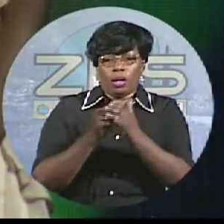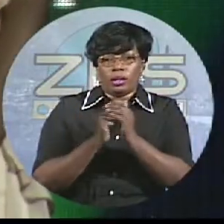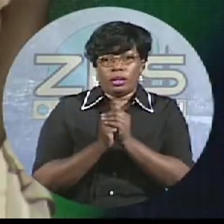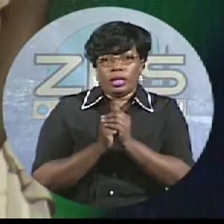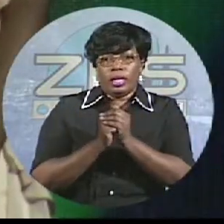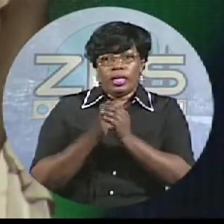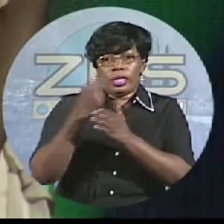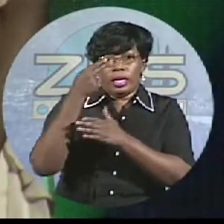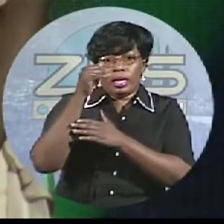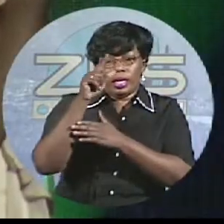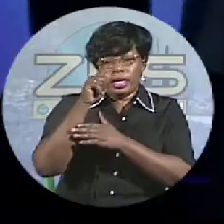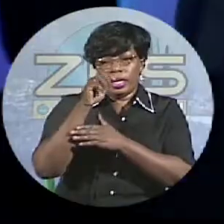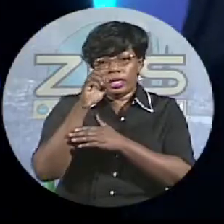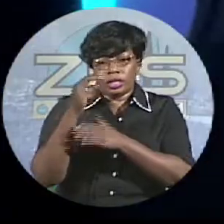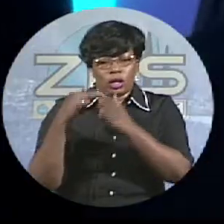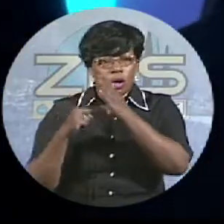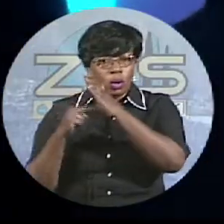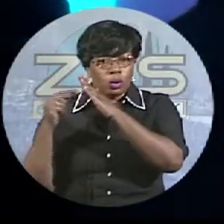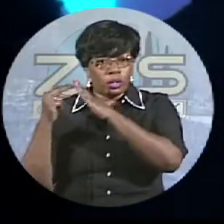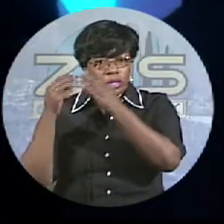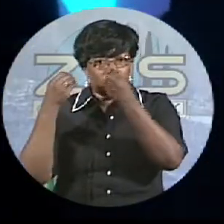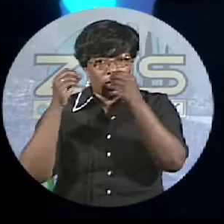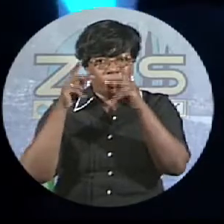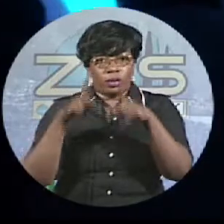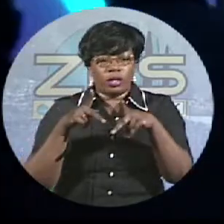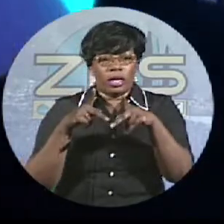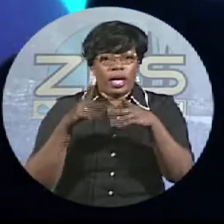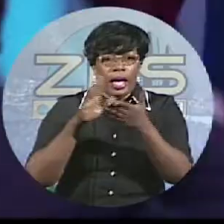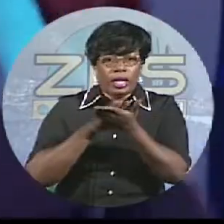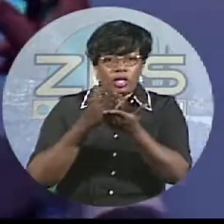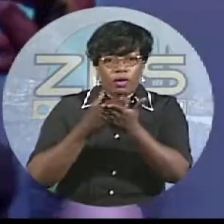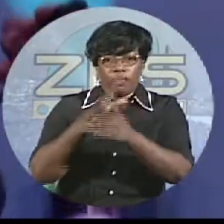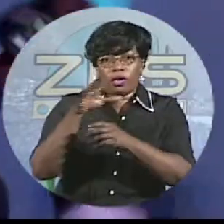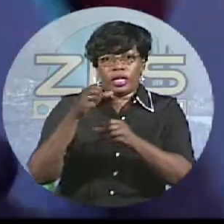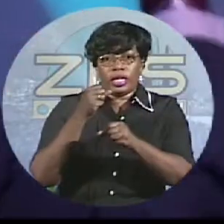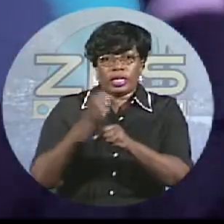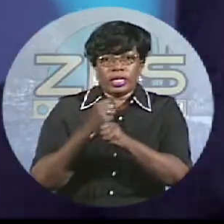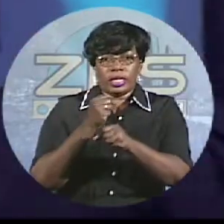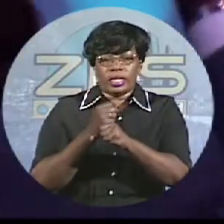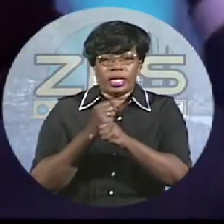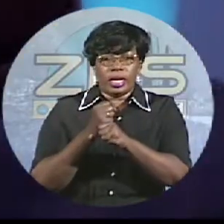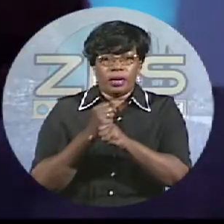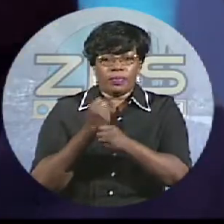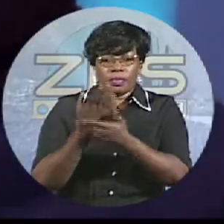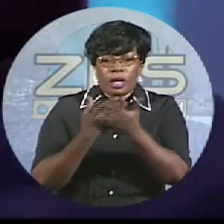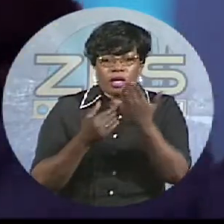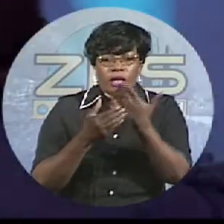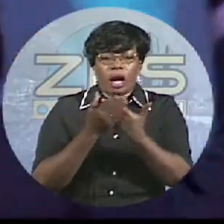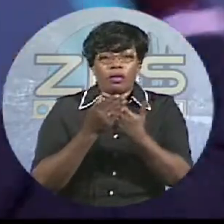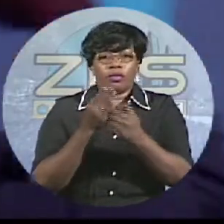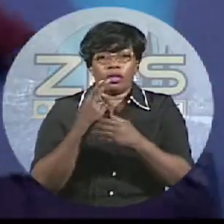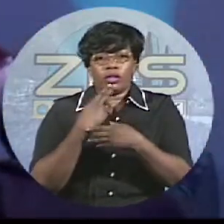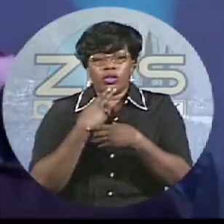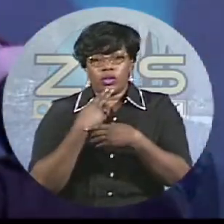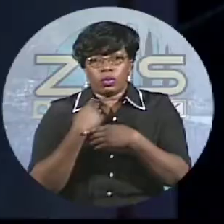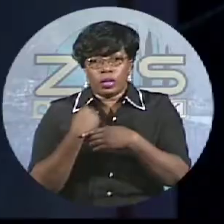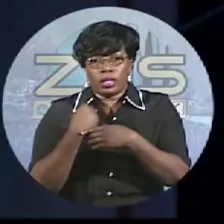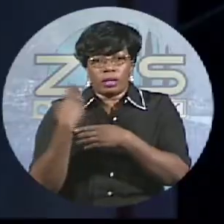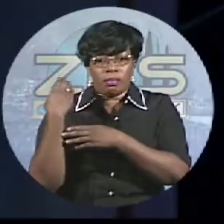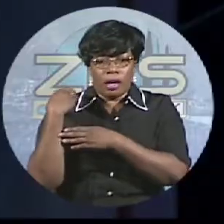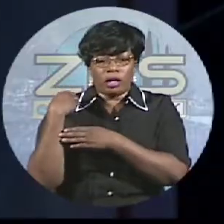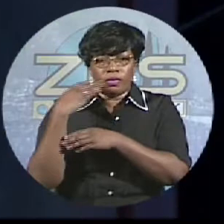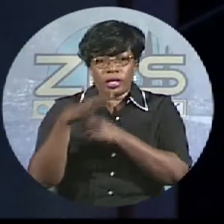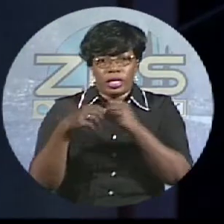Hilton Hotel nabbed Supervisor, Sales Executive, and Chef of the Year. Monique Taylor of Comfort Suites Paradise Island is Cacique's Manager of the Year.